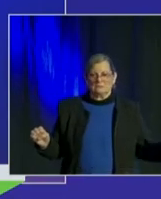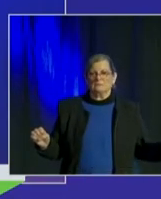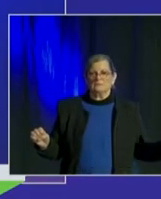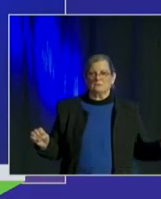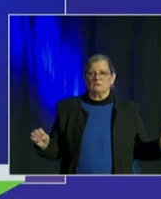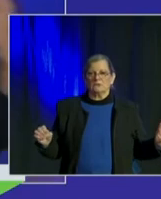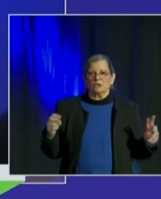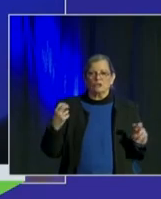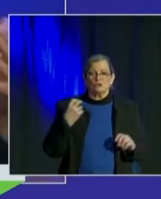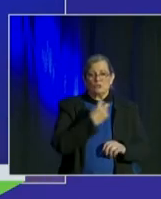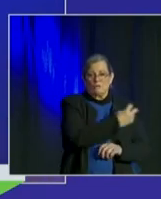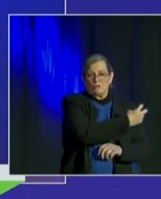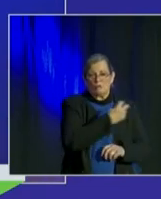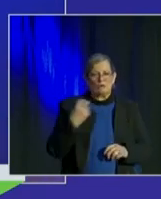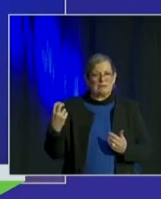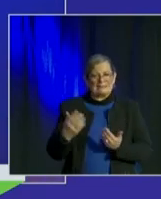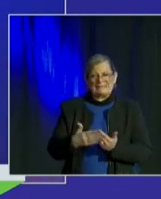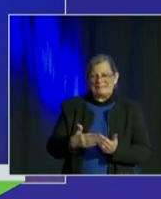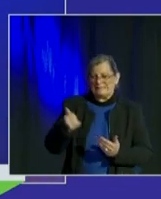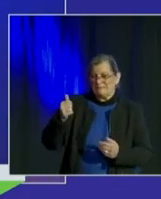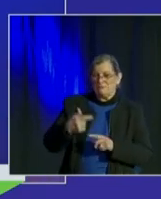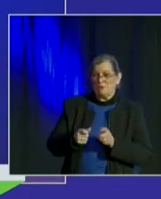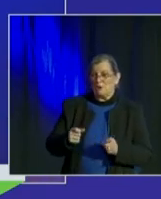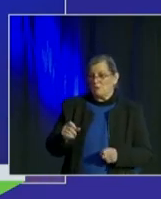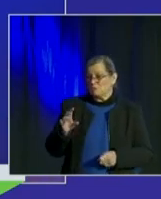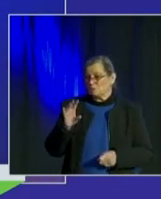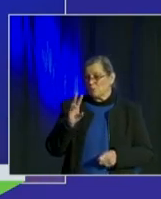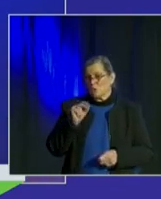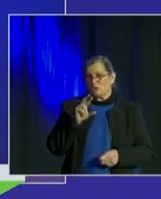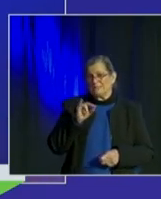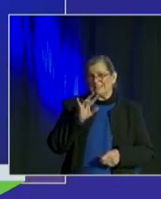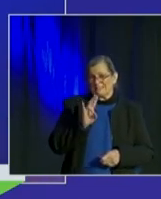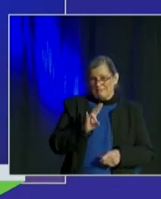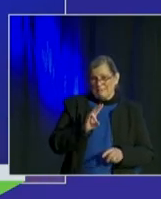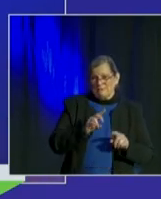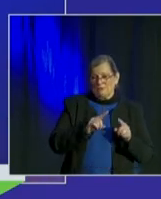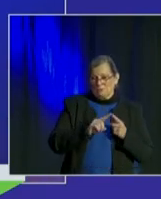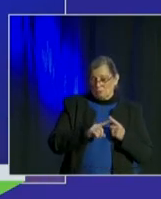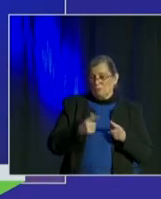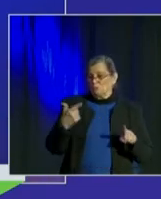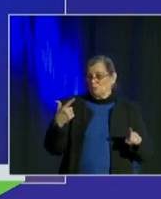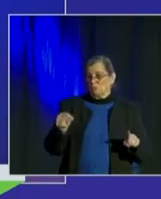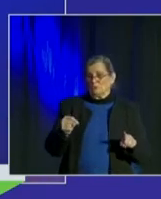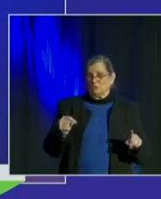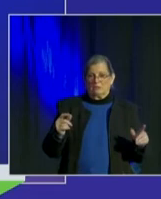travel from Ward 7 all the way to Georgetown complete.